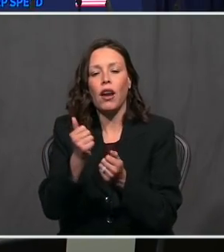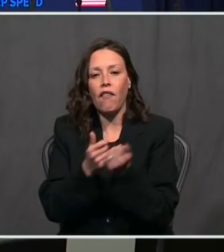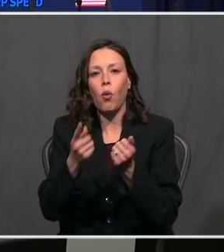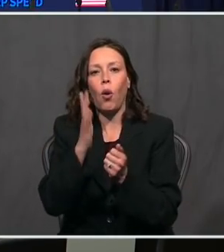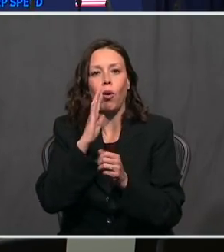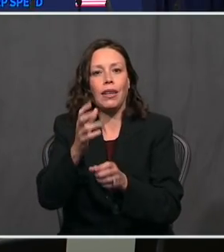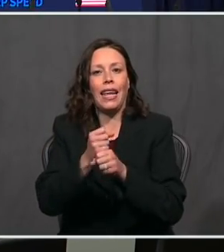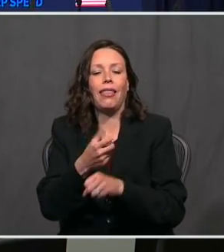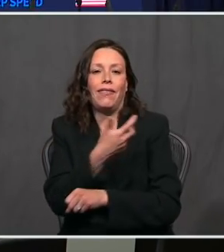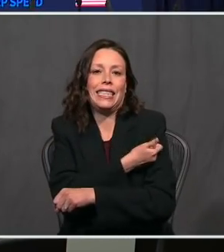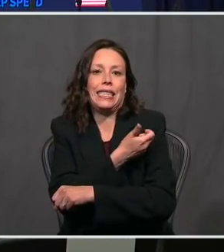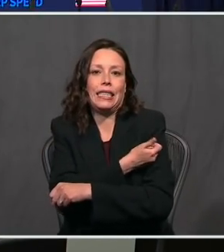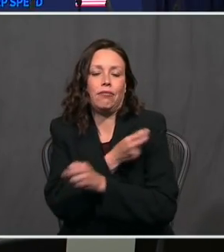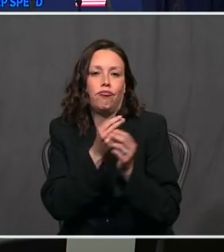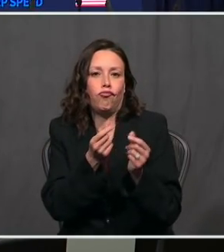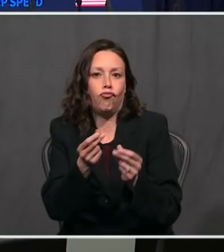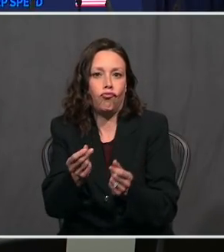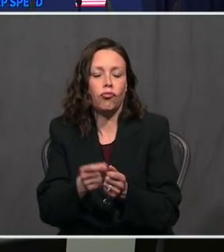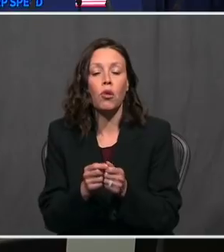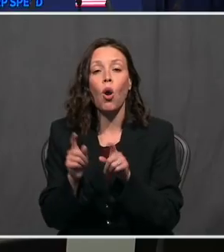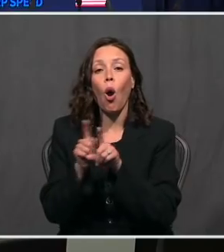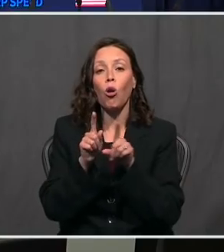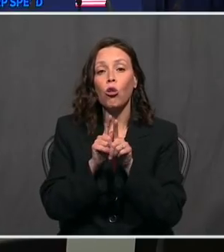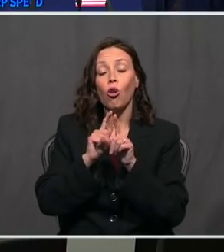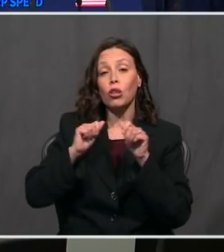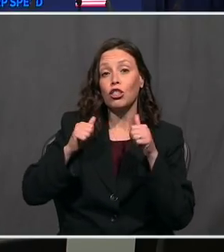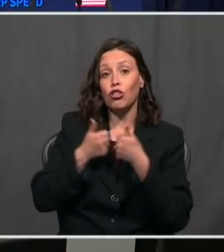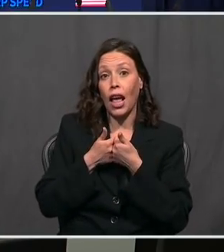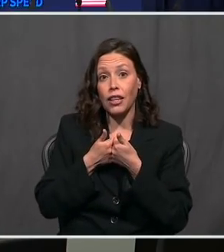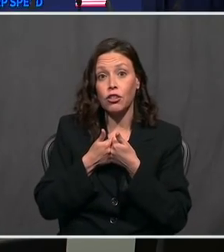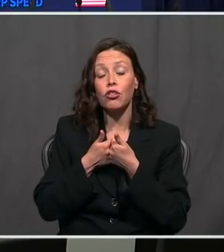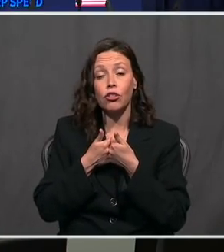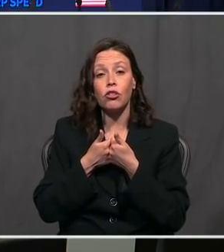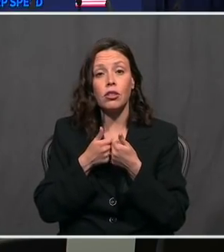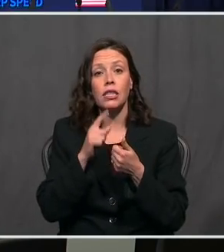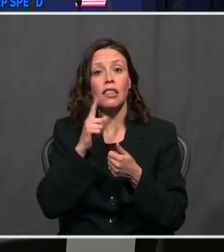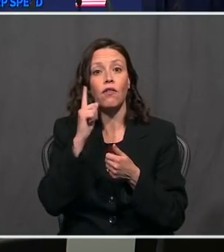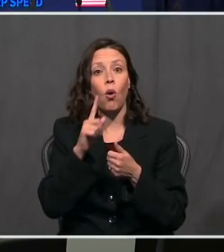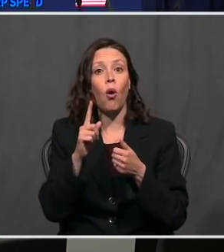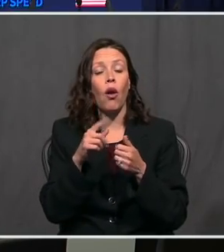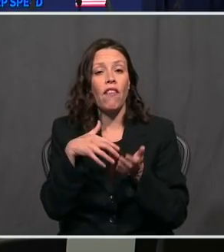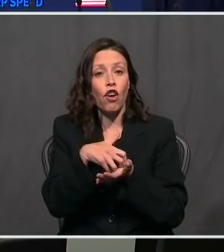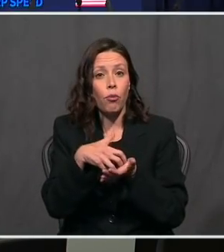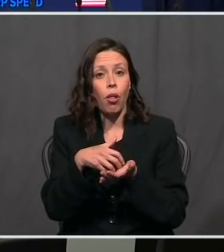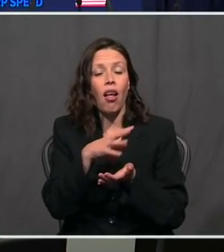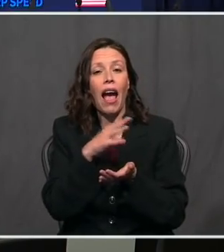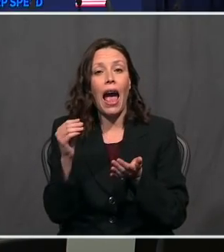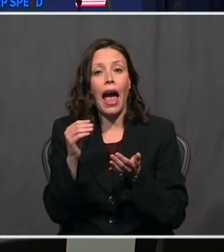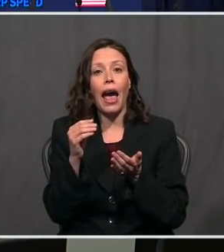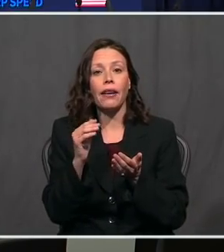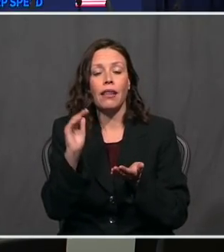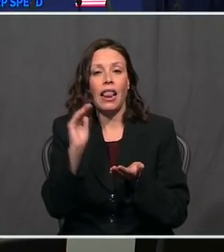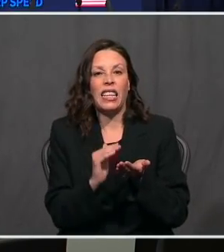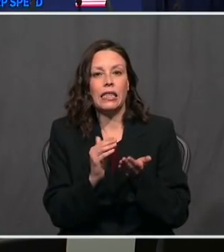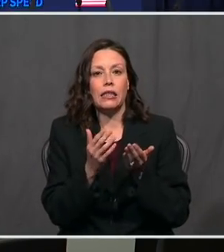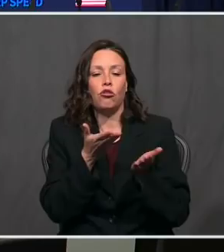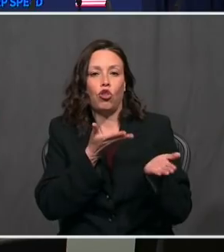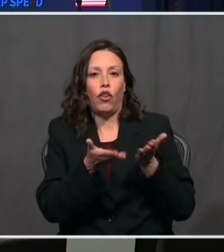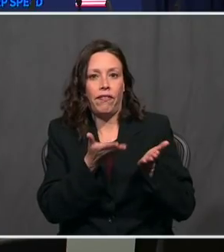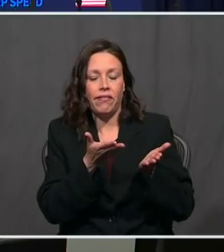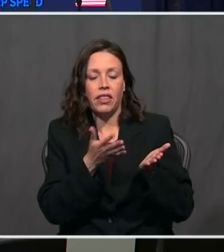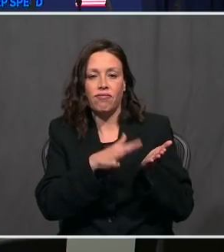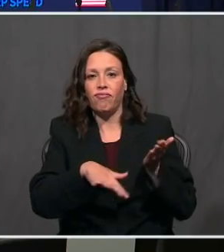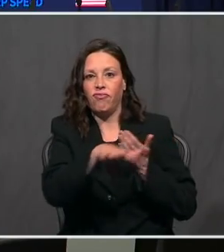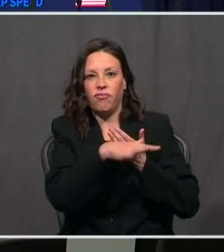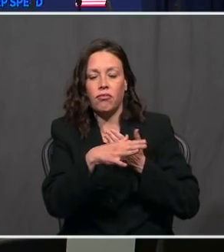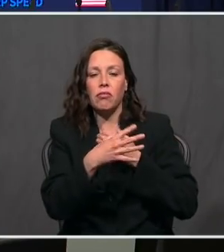trying to get as well. And I think the other challenge you have is reaching the vulnerable and the underserved. So I think a lot of work has to be done, and I think we have a lot of work to do to make